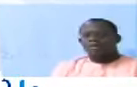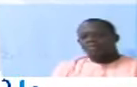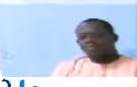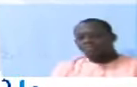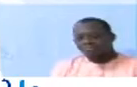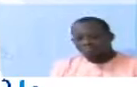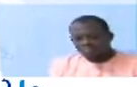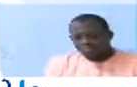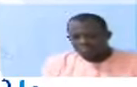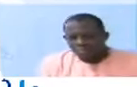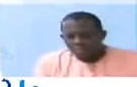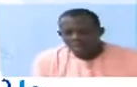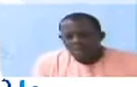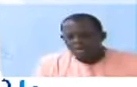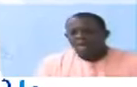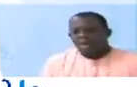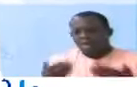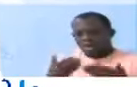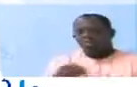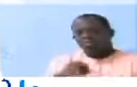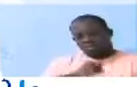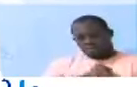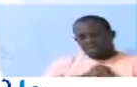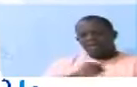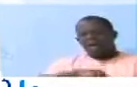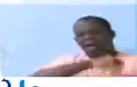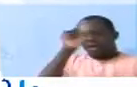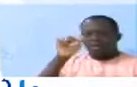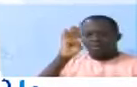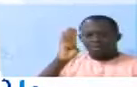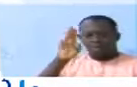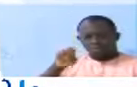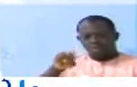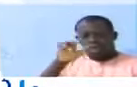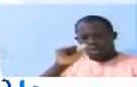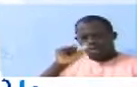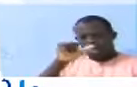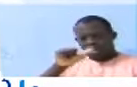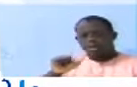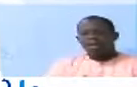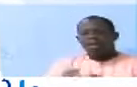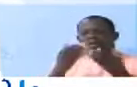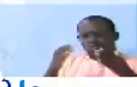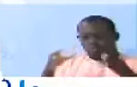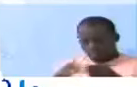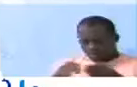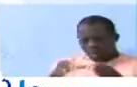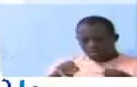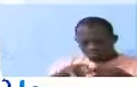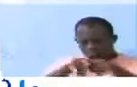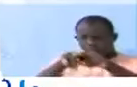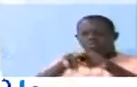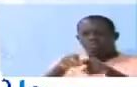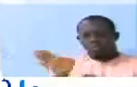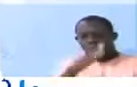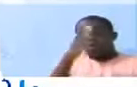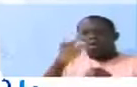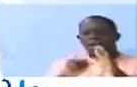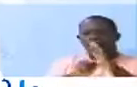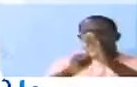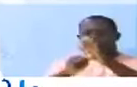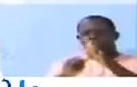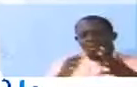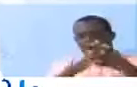American embassy. So I departed along with Buna Kebe to come and go to the American embassy. So there I jela